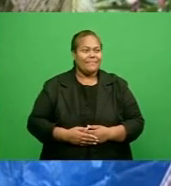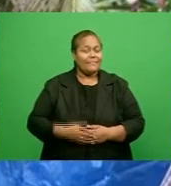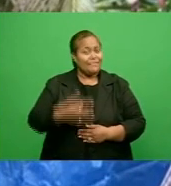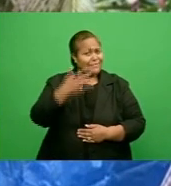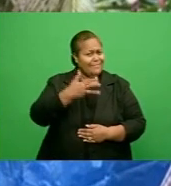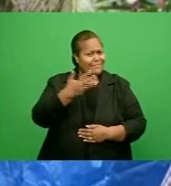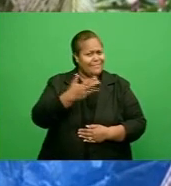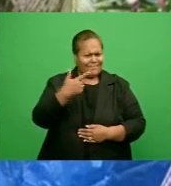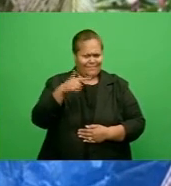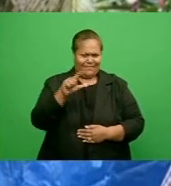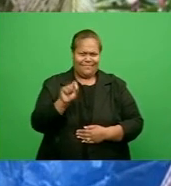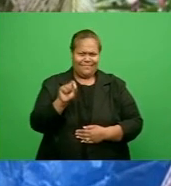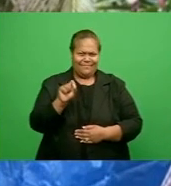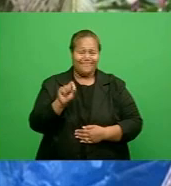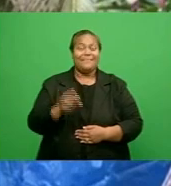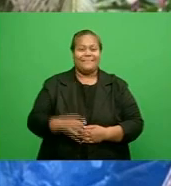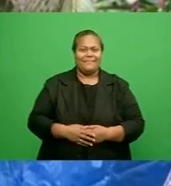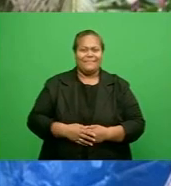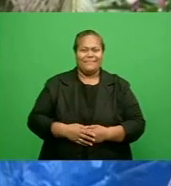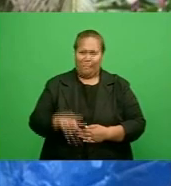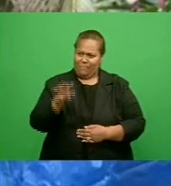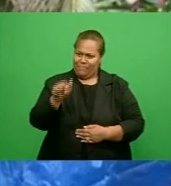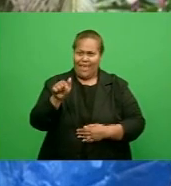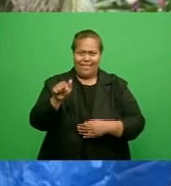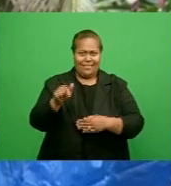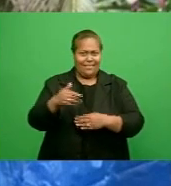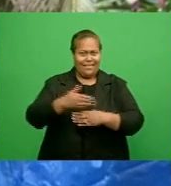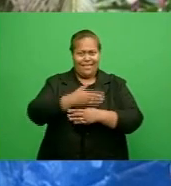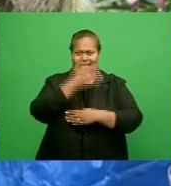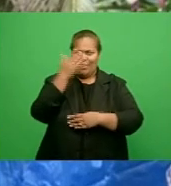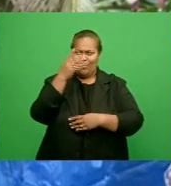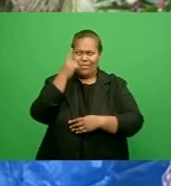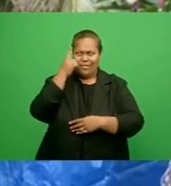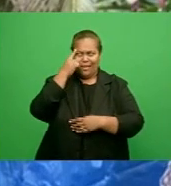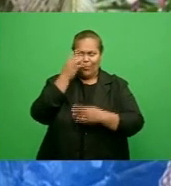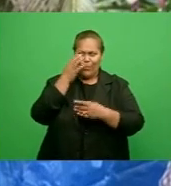1970, that day there, we think back like